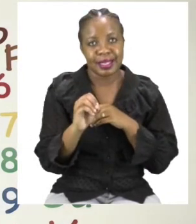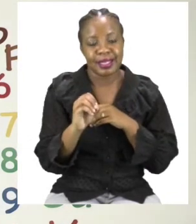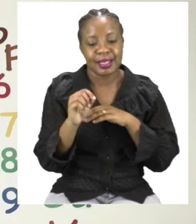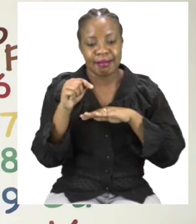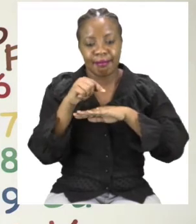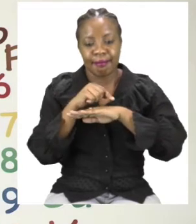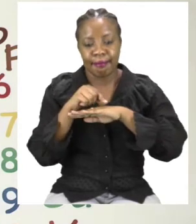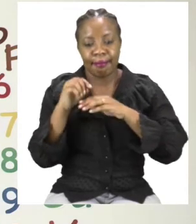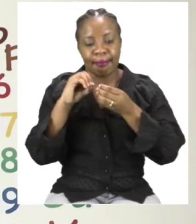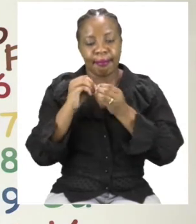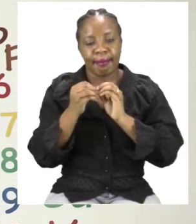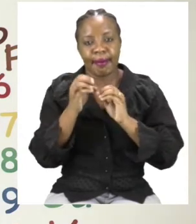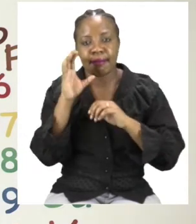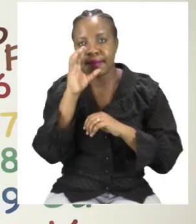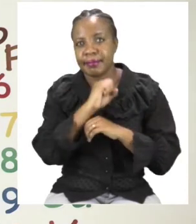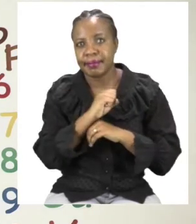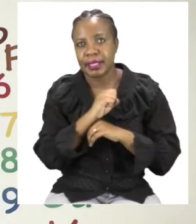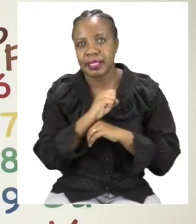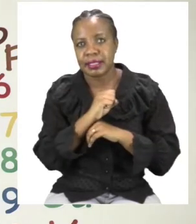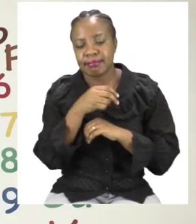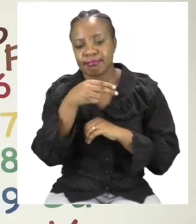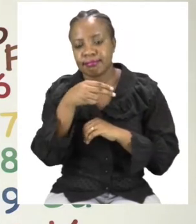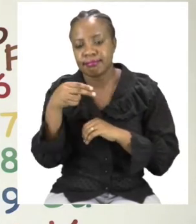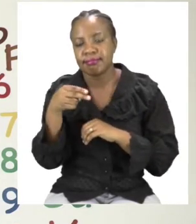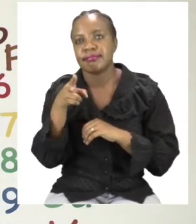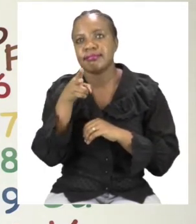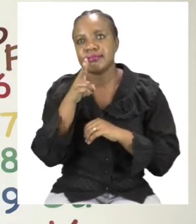40. So first we need to find out what